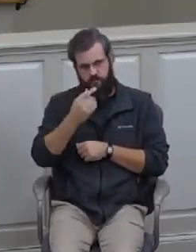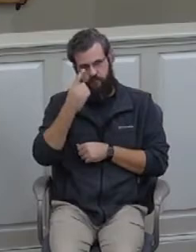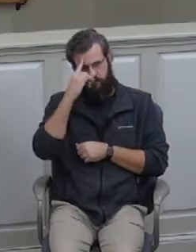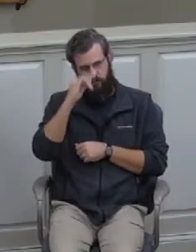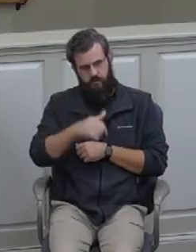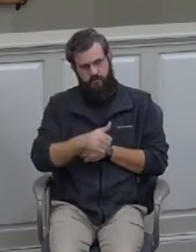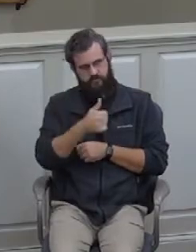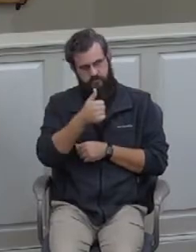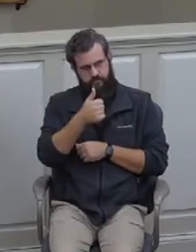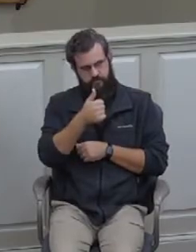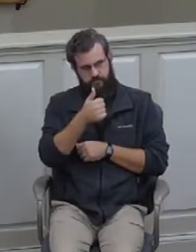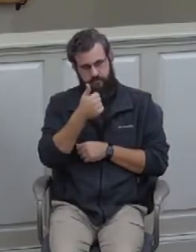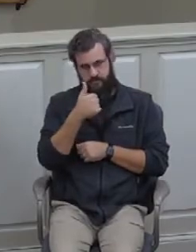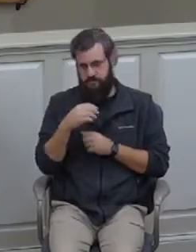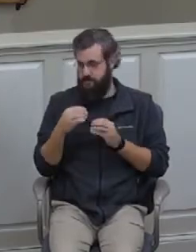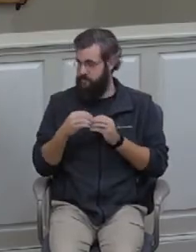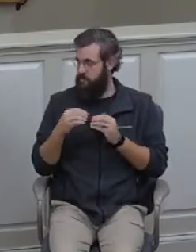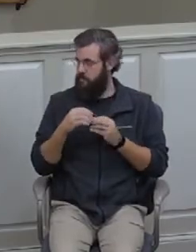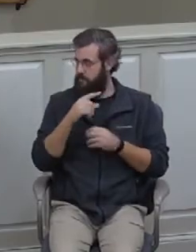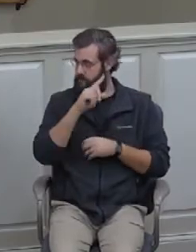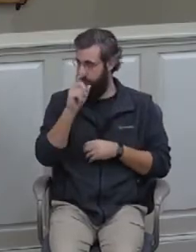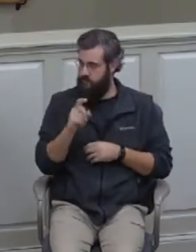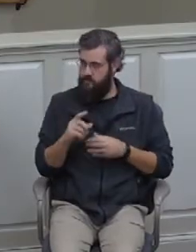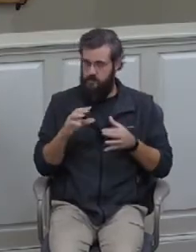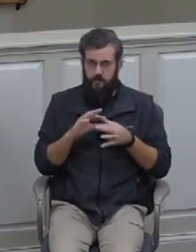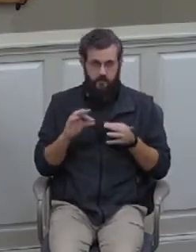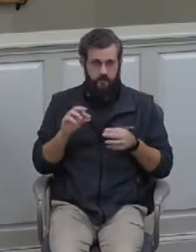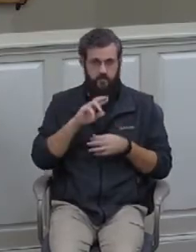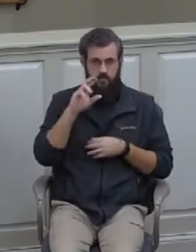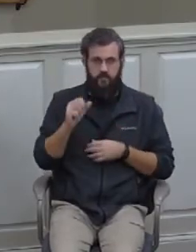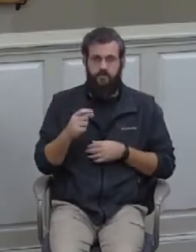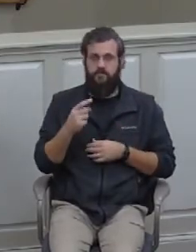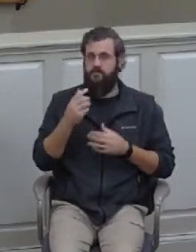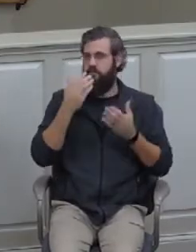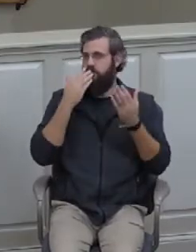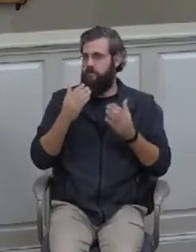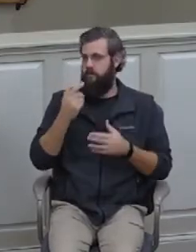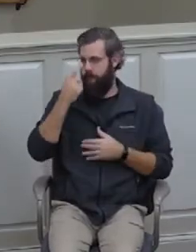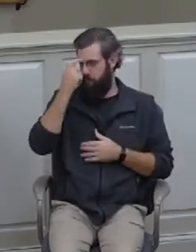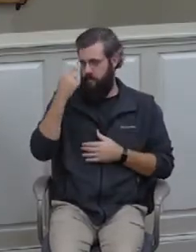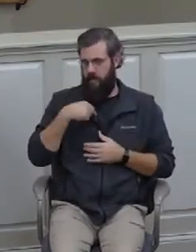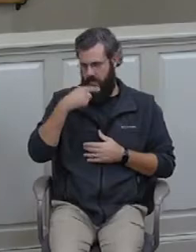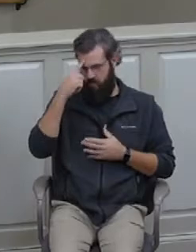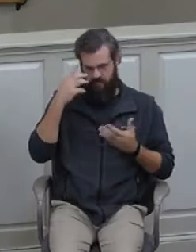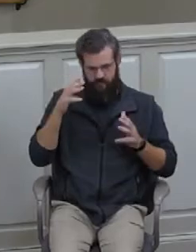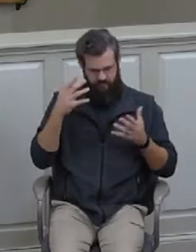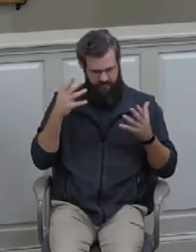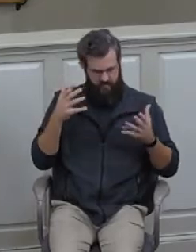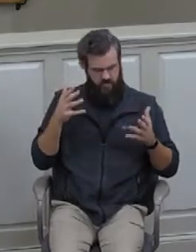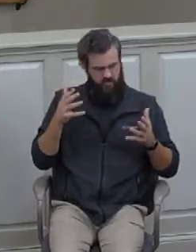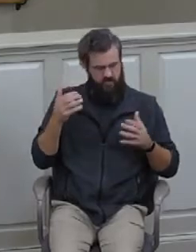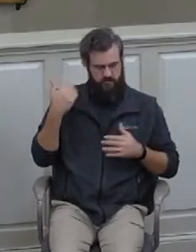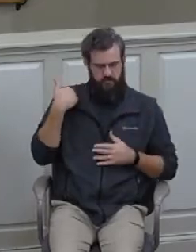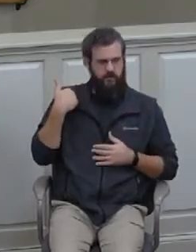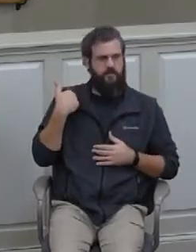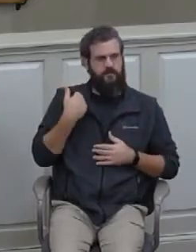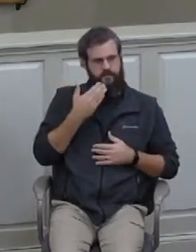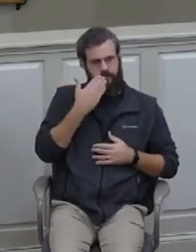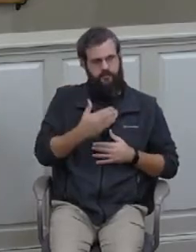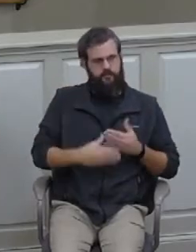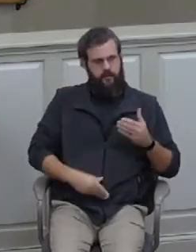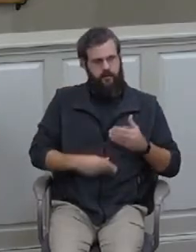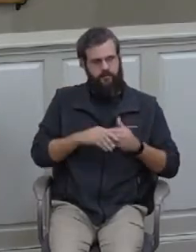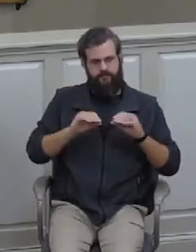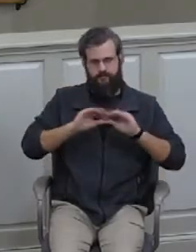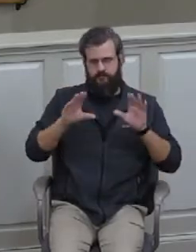sir. Any further questions, comments? I echo the thank you because I thought we'd done this before, so I appreciate it. We've